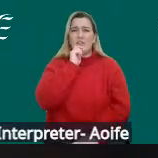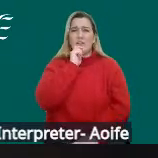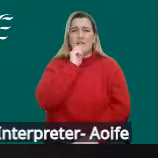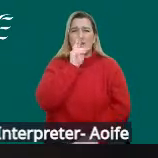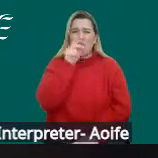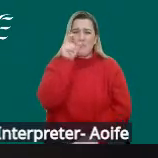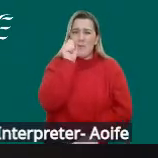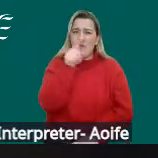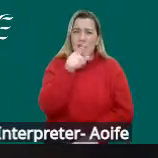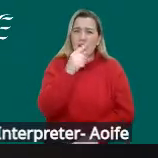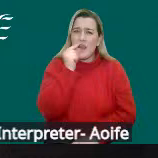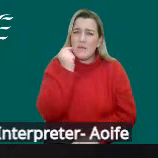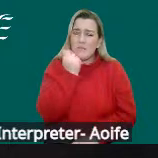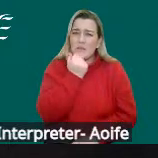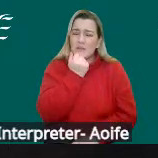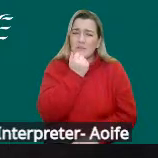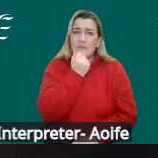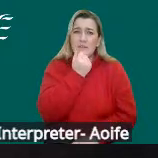like that.